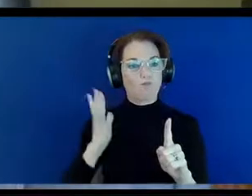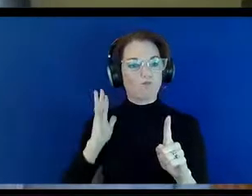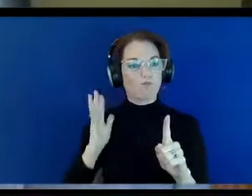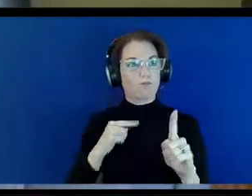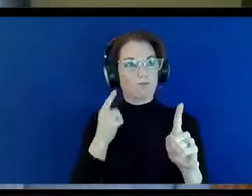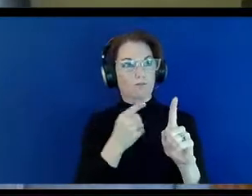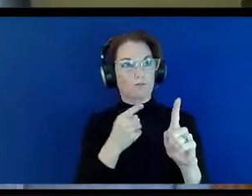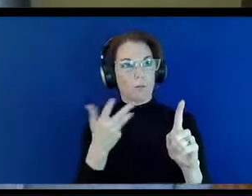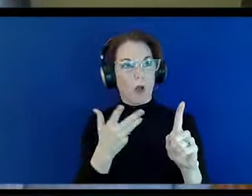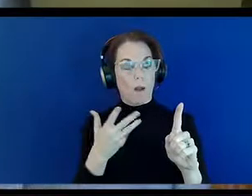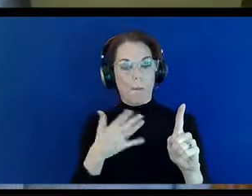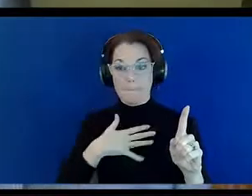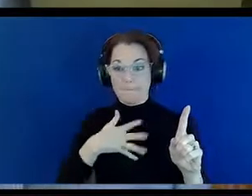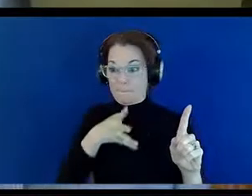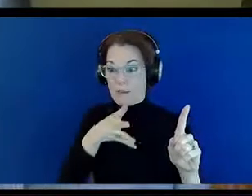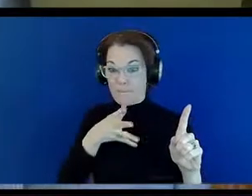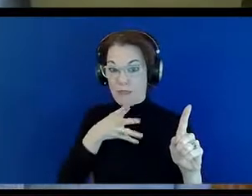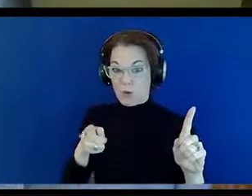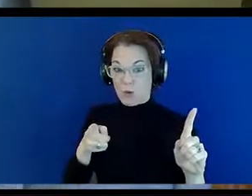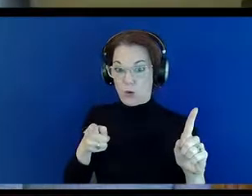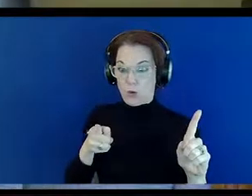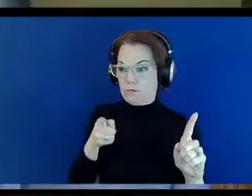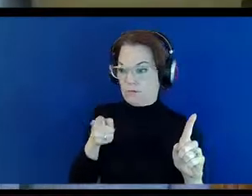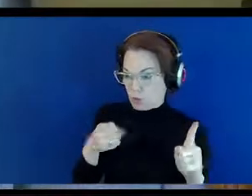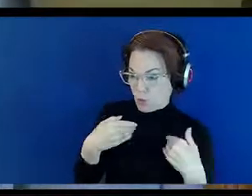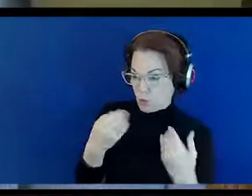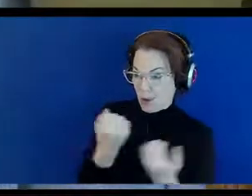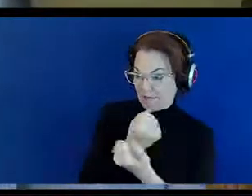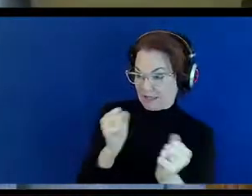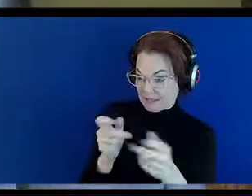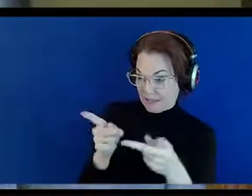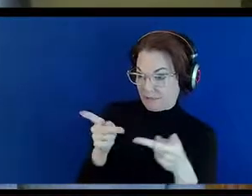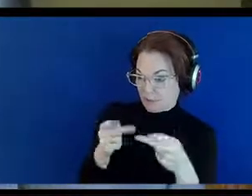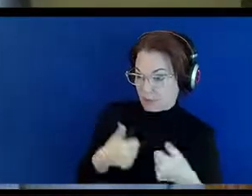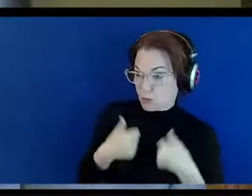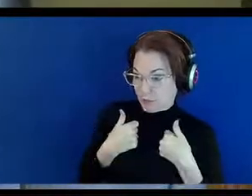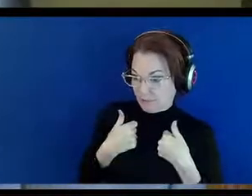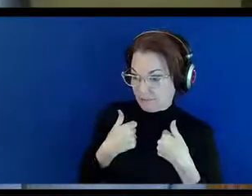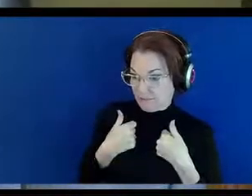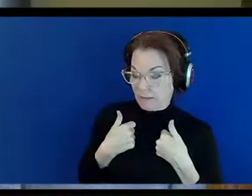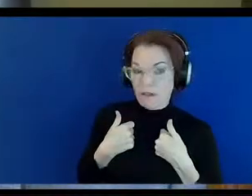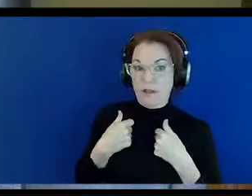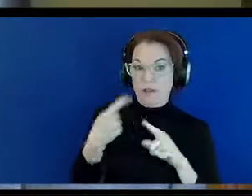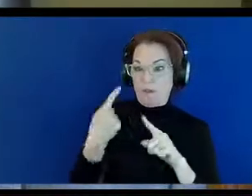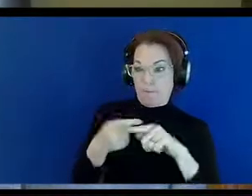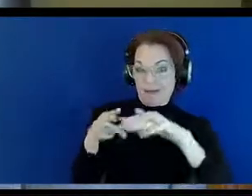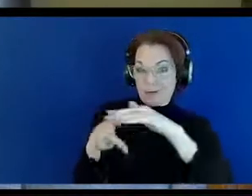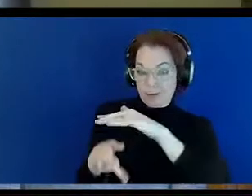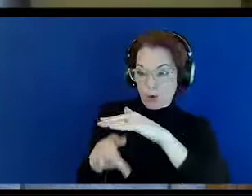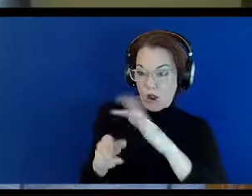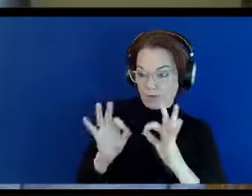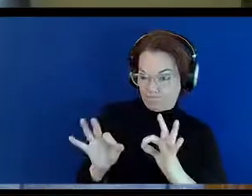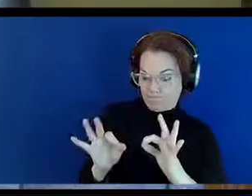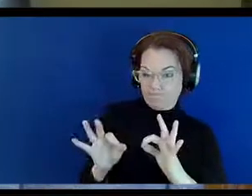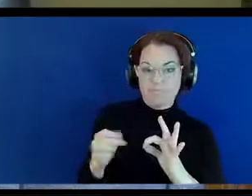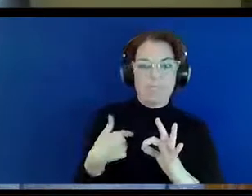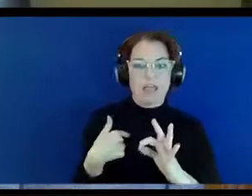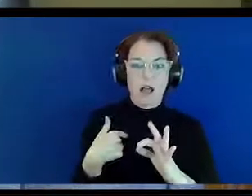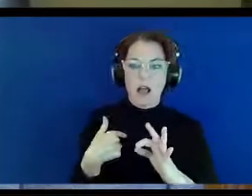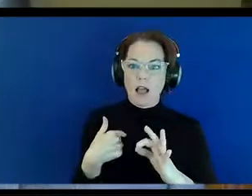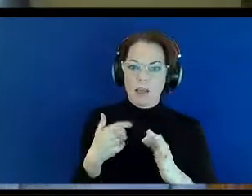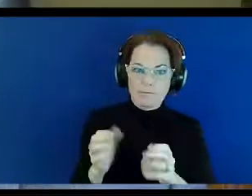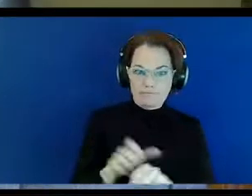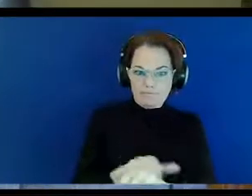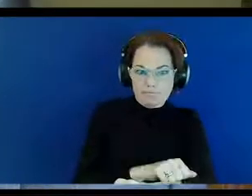mother had a safe place to live with a garage. And so I spent a lot of time and energy trying to make sure that instead